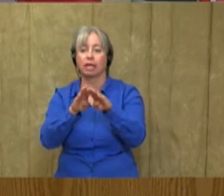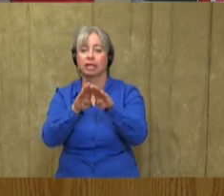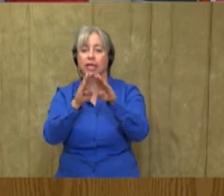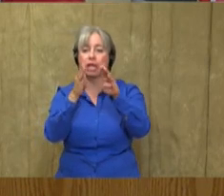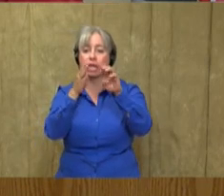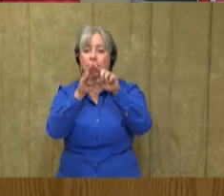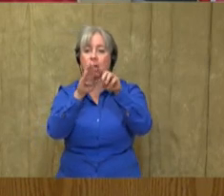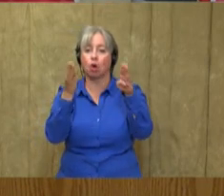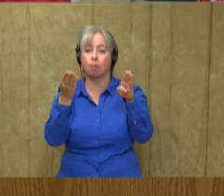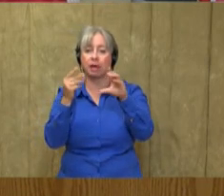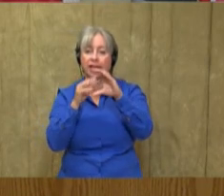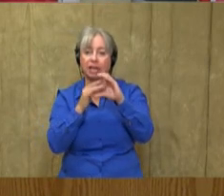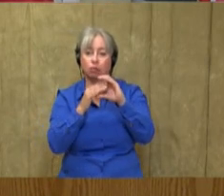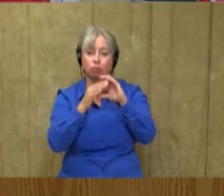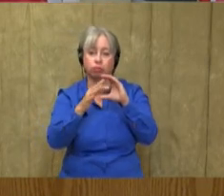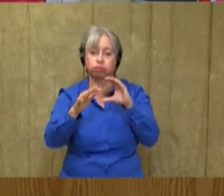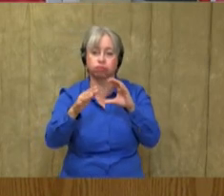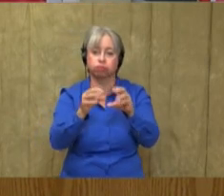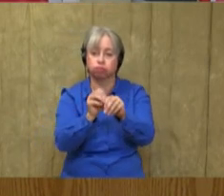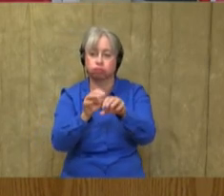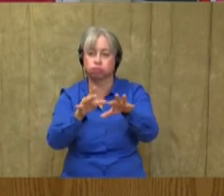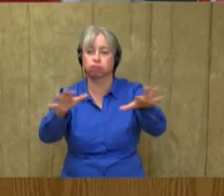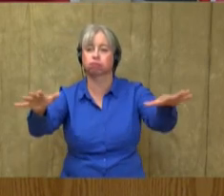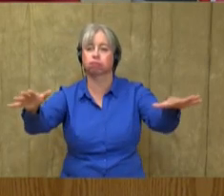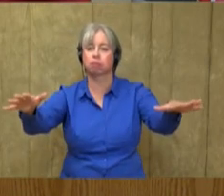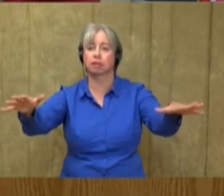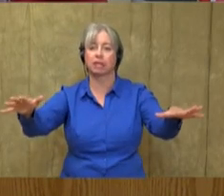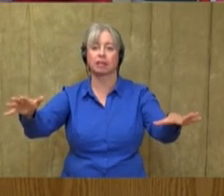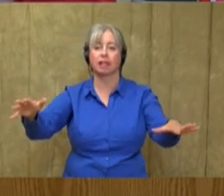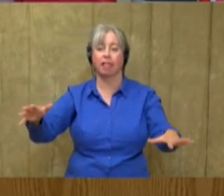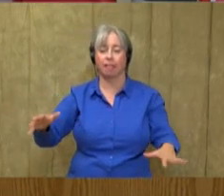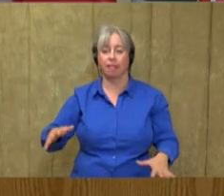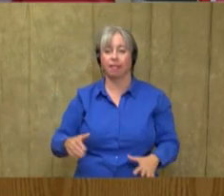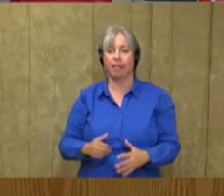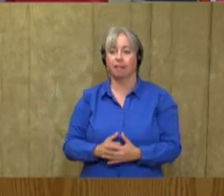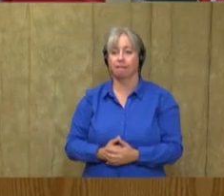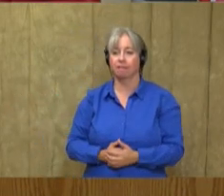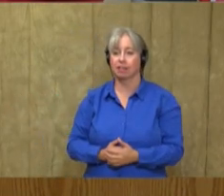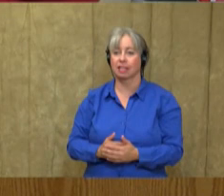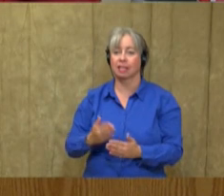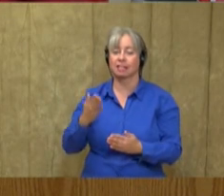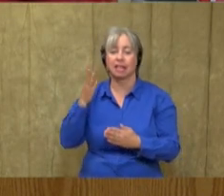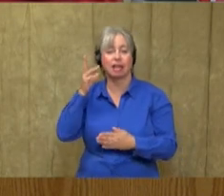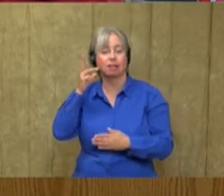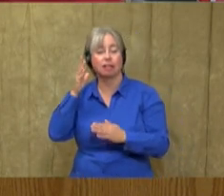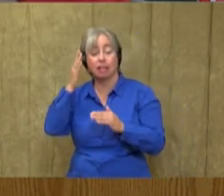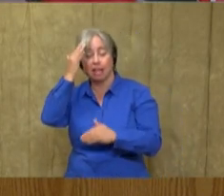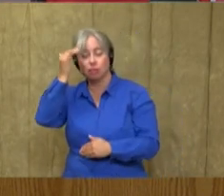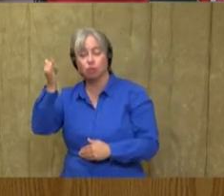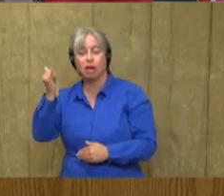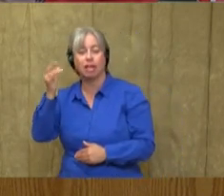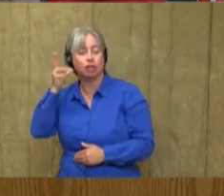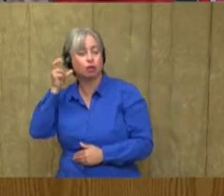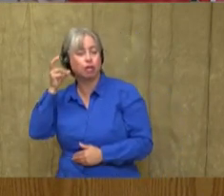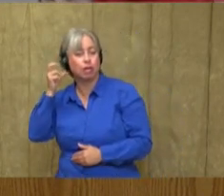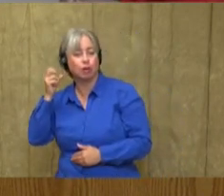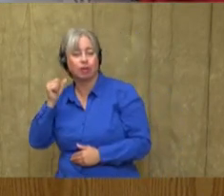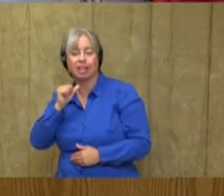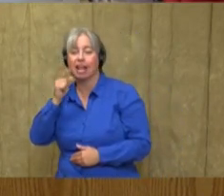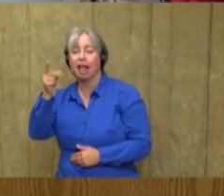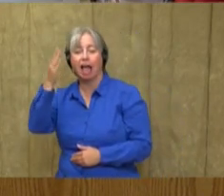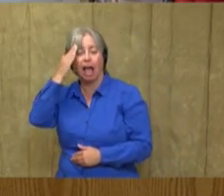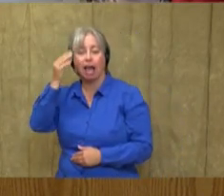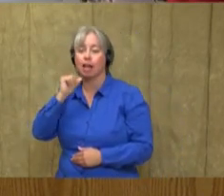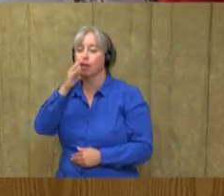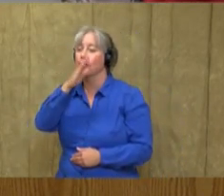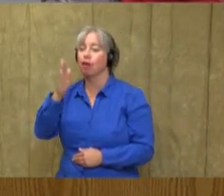they'll go through the opening and spread back out again. That's how you can stay around the corner and hear what they're saying. Not that you would ever do that. I never